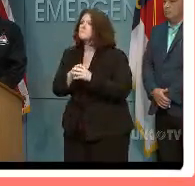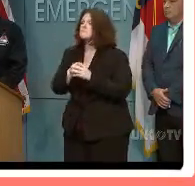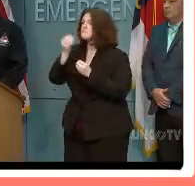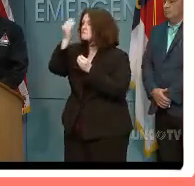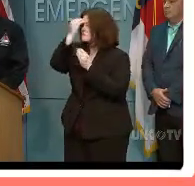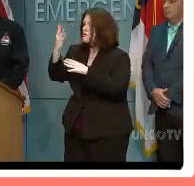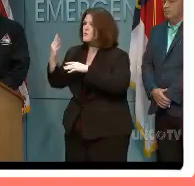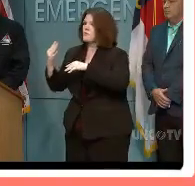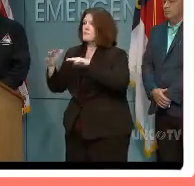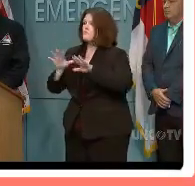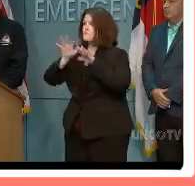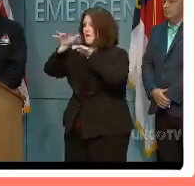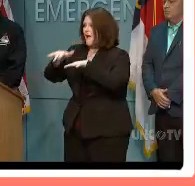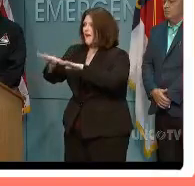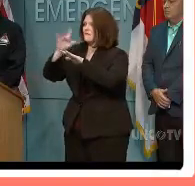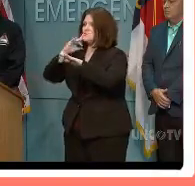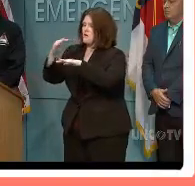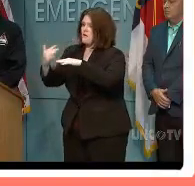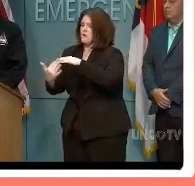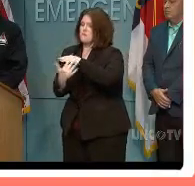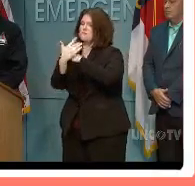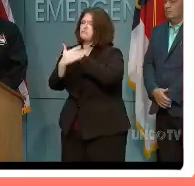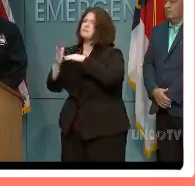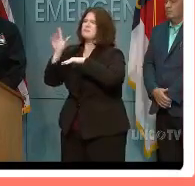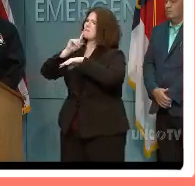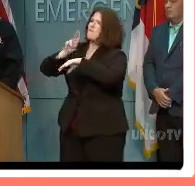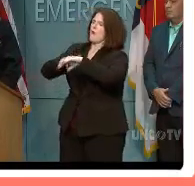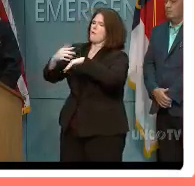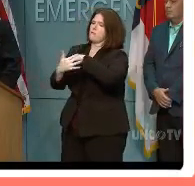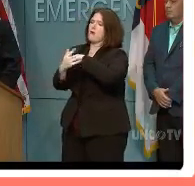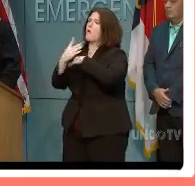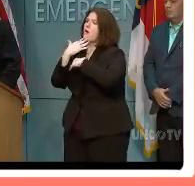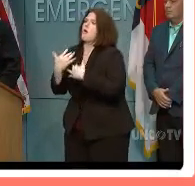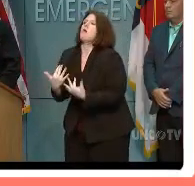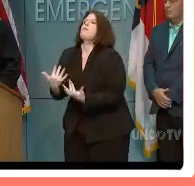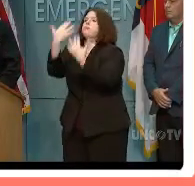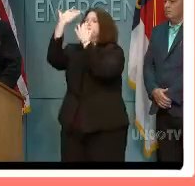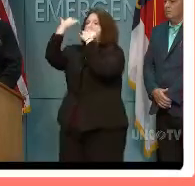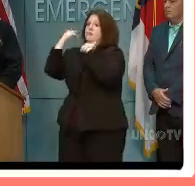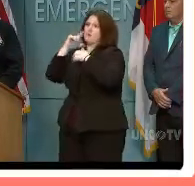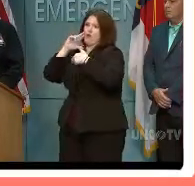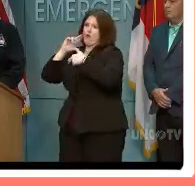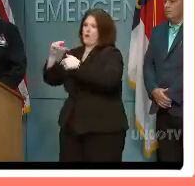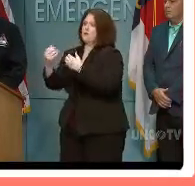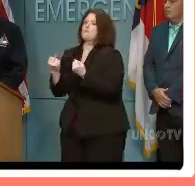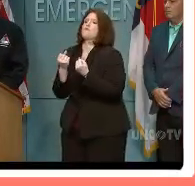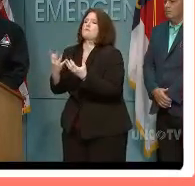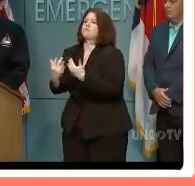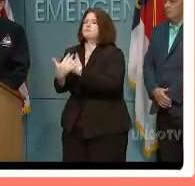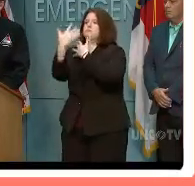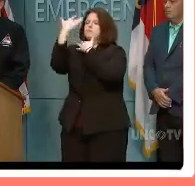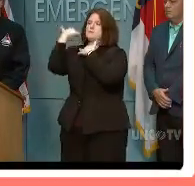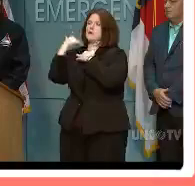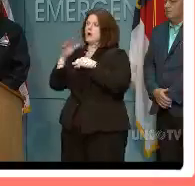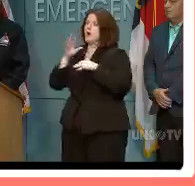surge will inundate low-lying areas. Rivers will flood their banks.